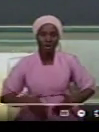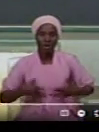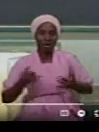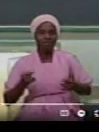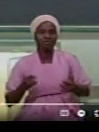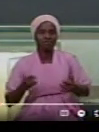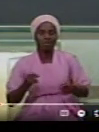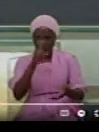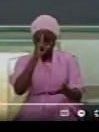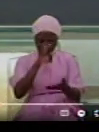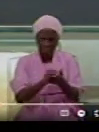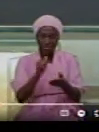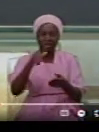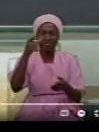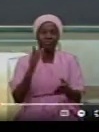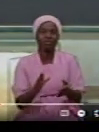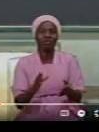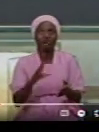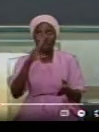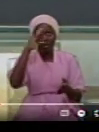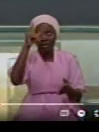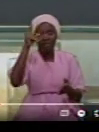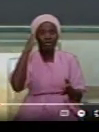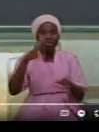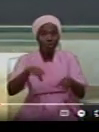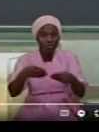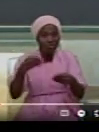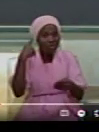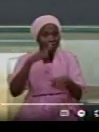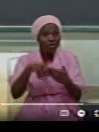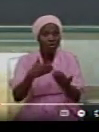Believe God, He will meet all your needs.